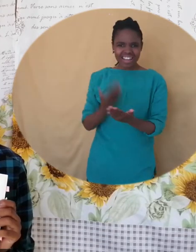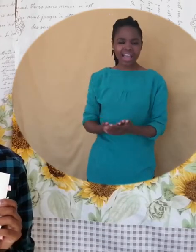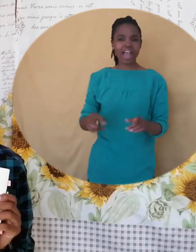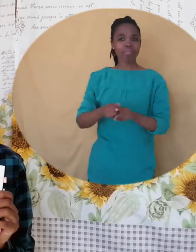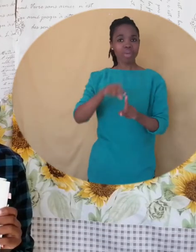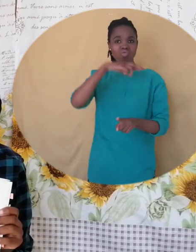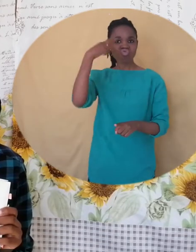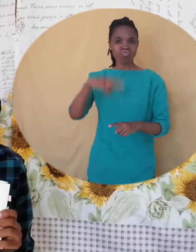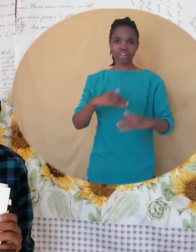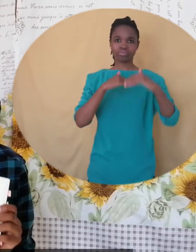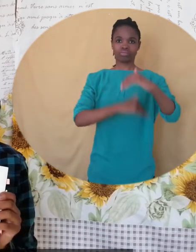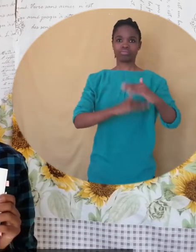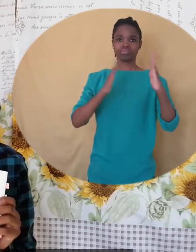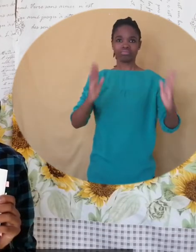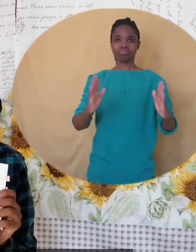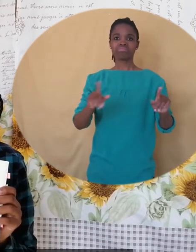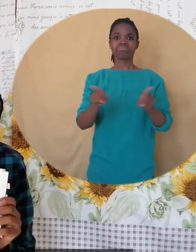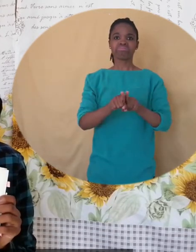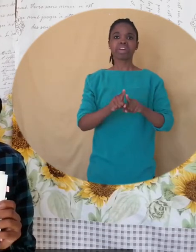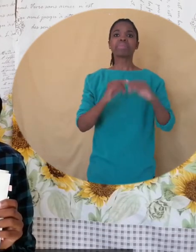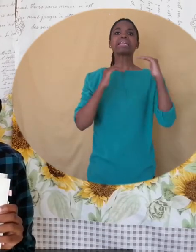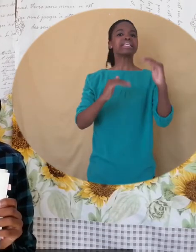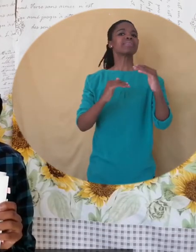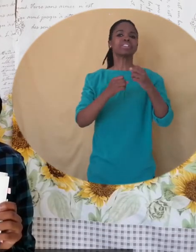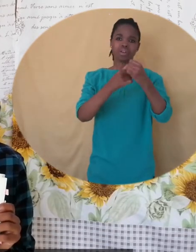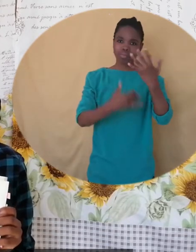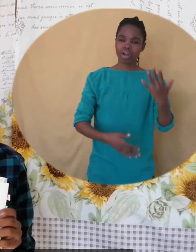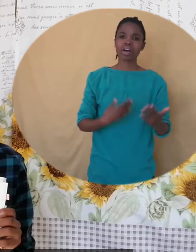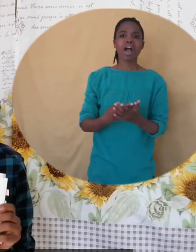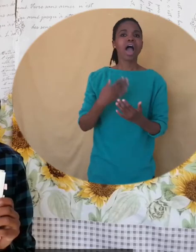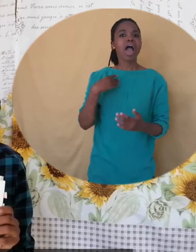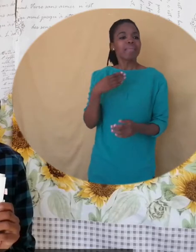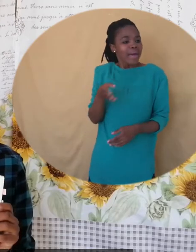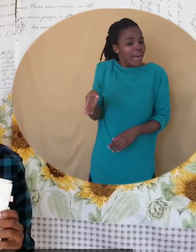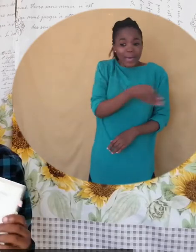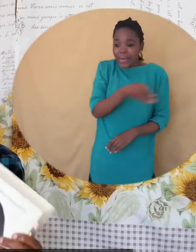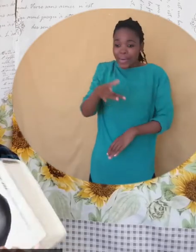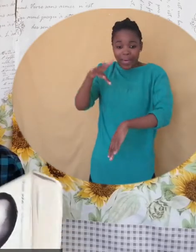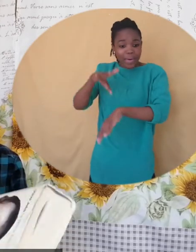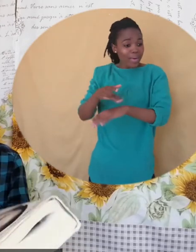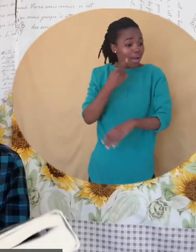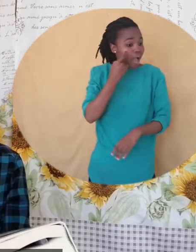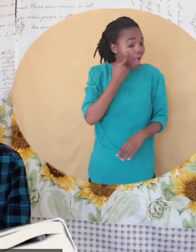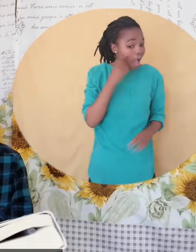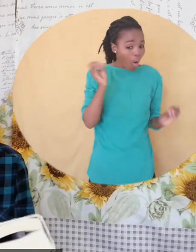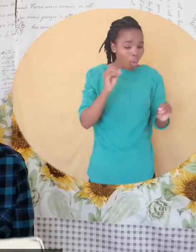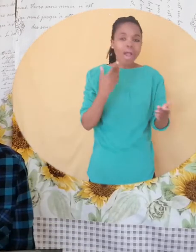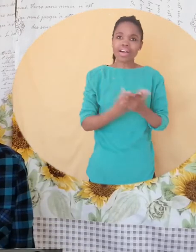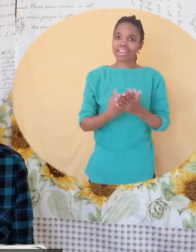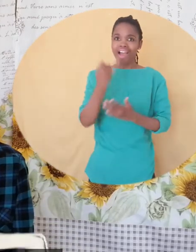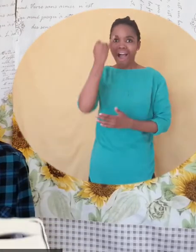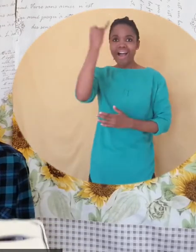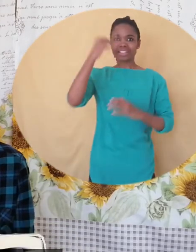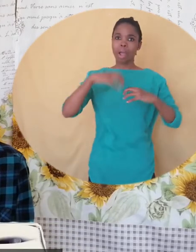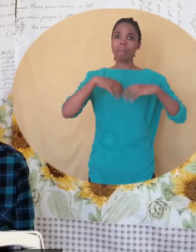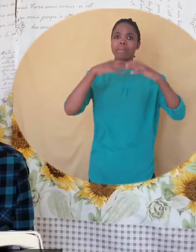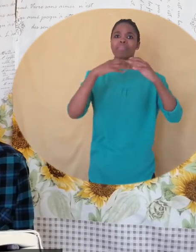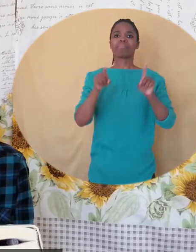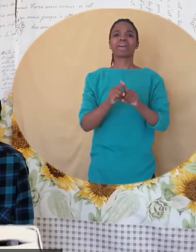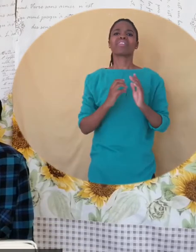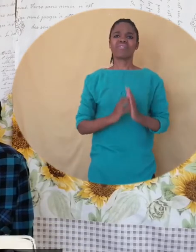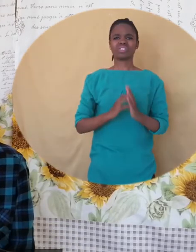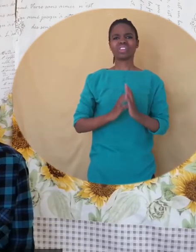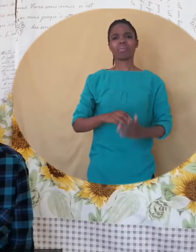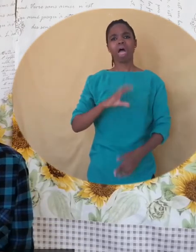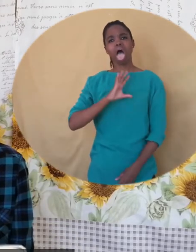You can bend reality, you can imagine something that doesn't exist, and you can make it happen. So whenever I feel a little bit,